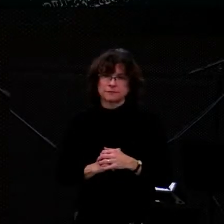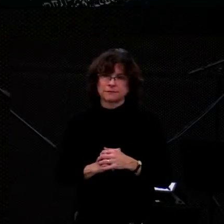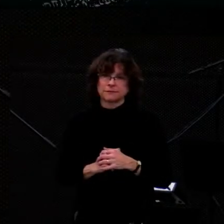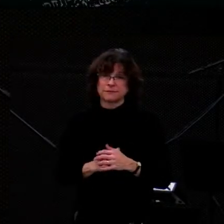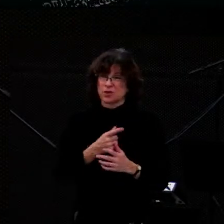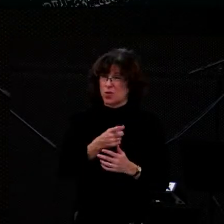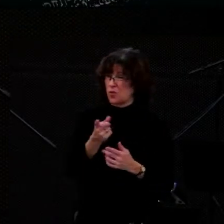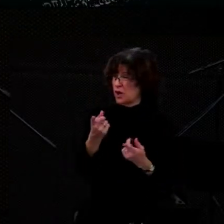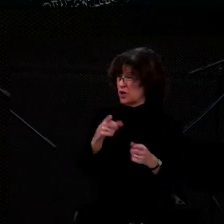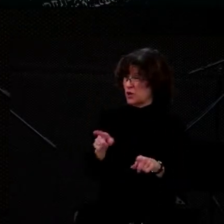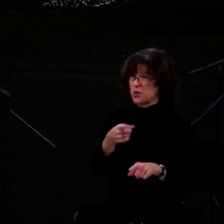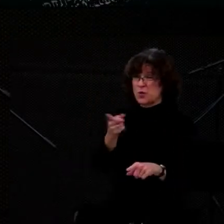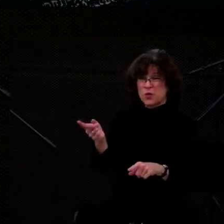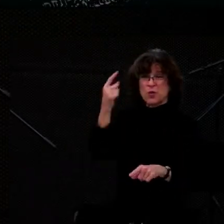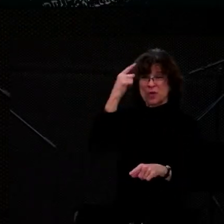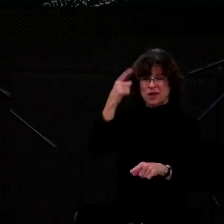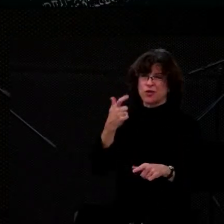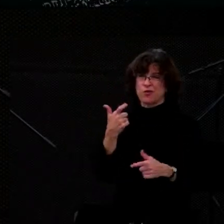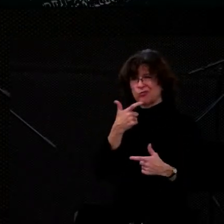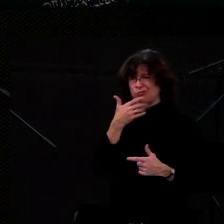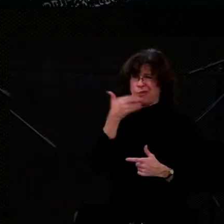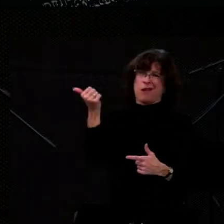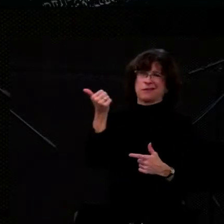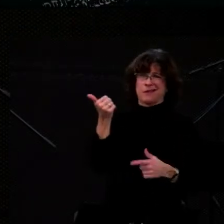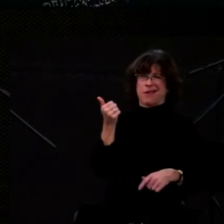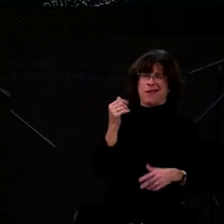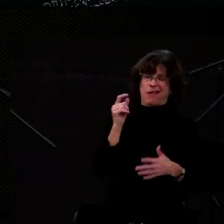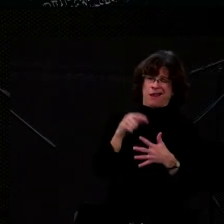of the universe will oppose you, and you will be humbled.